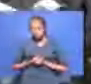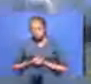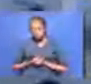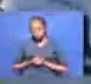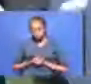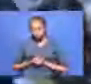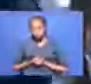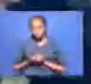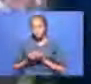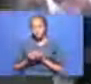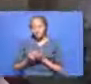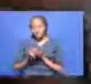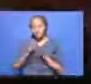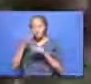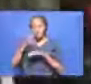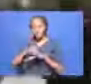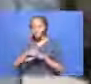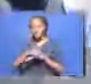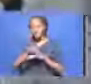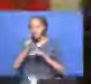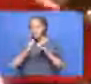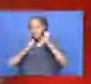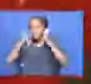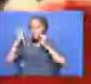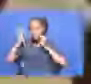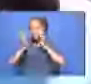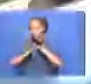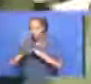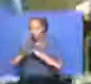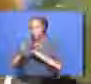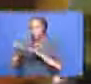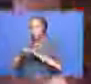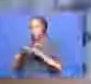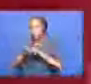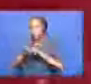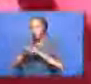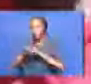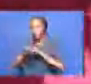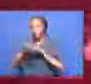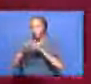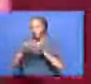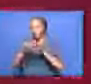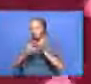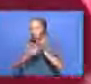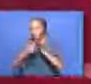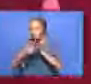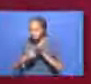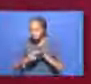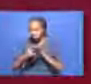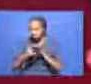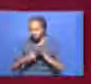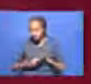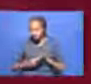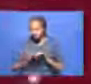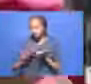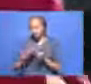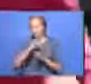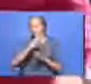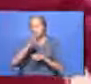Beyond active military service, General Opande has occasionally mediated conflicts, among them